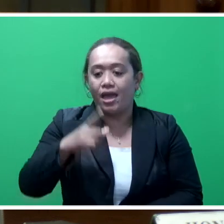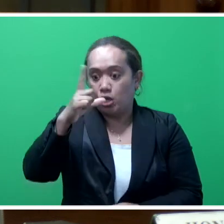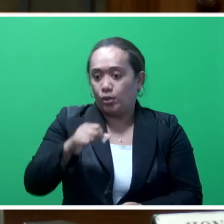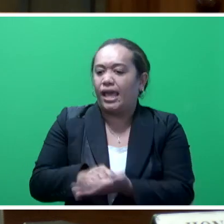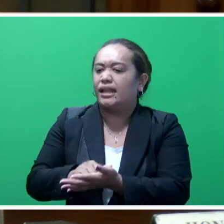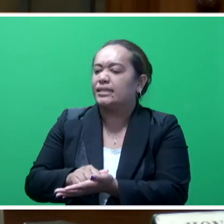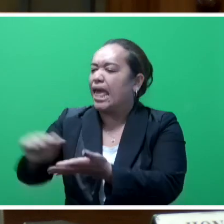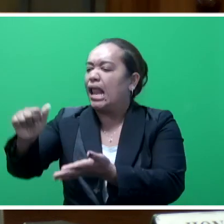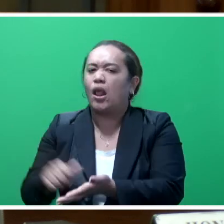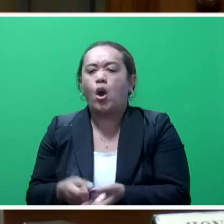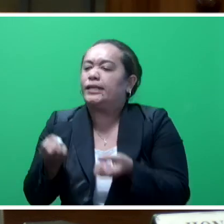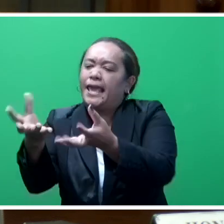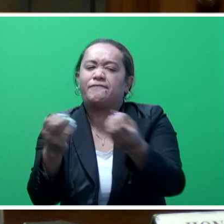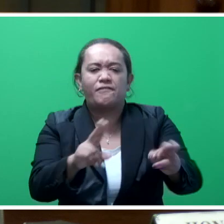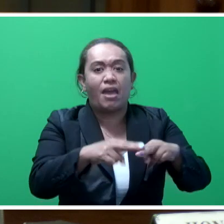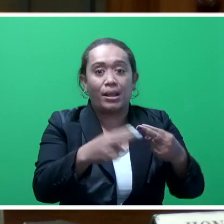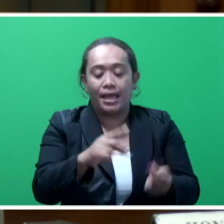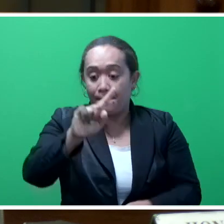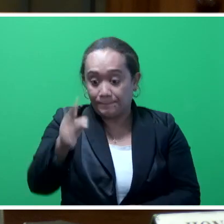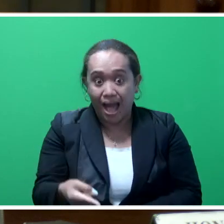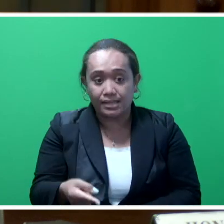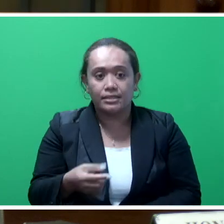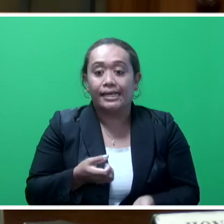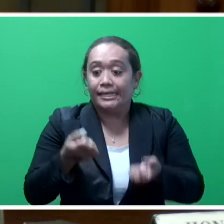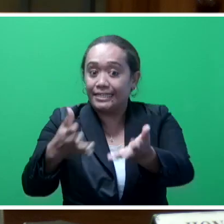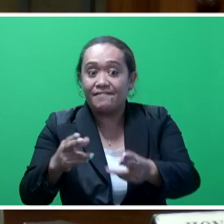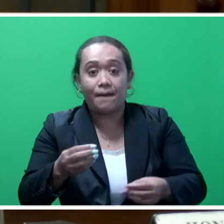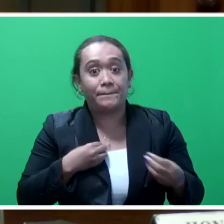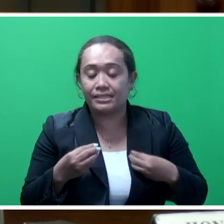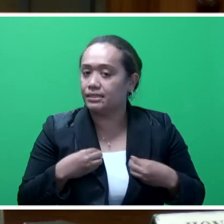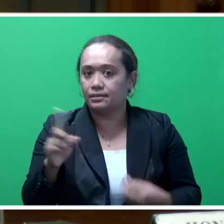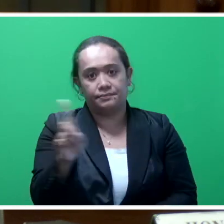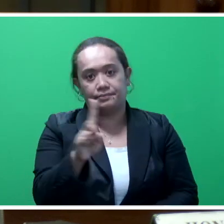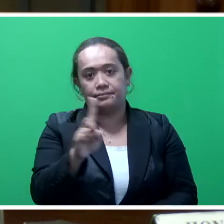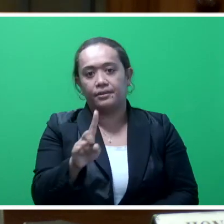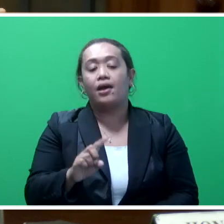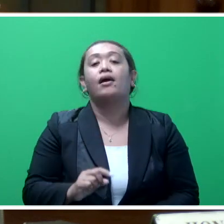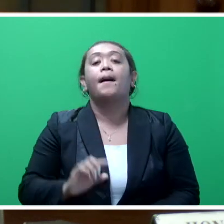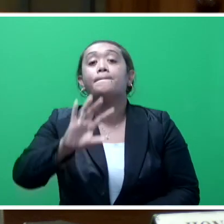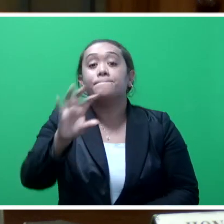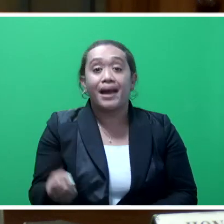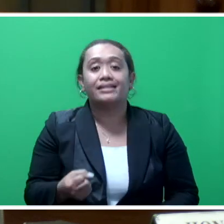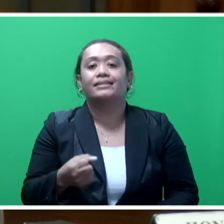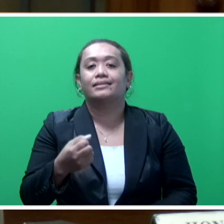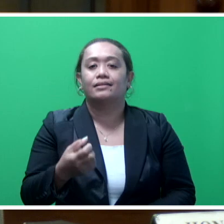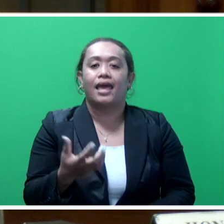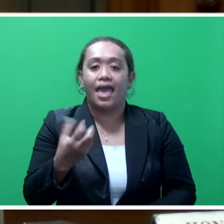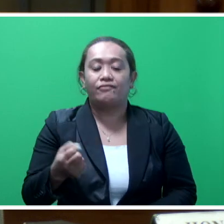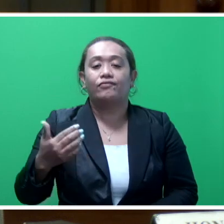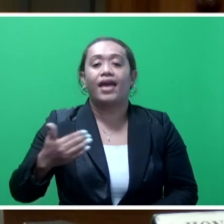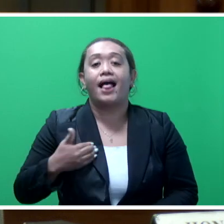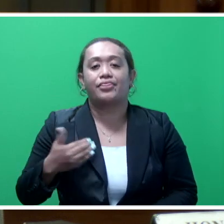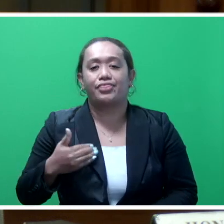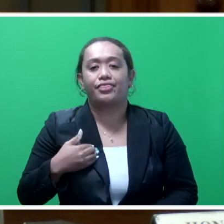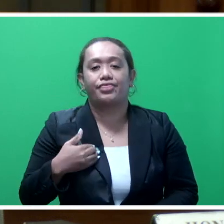for the family purpose, because the moment you sell it commercially, and if there's any health issue,